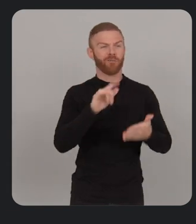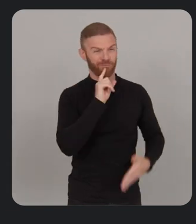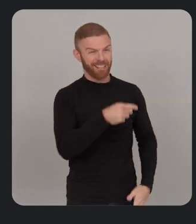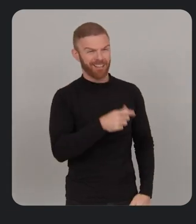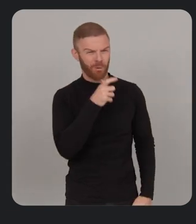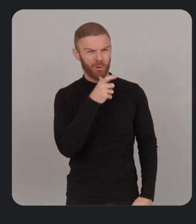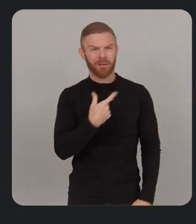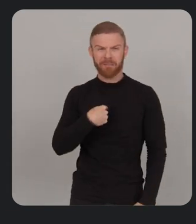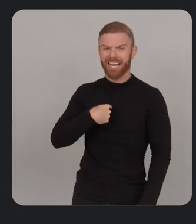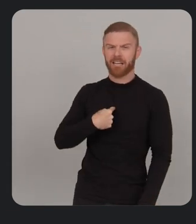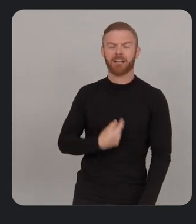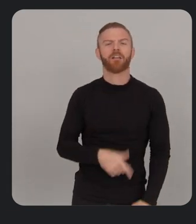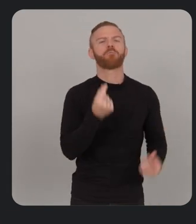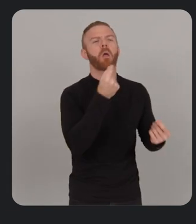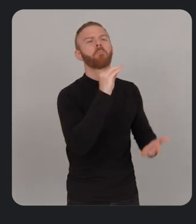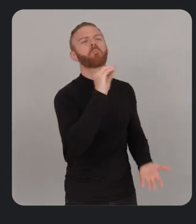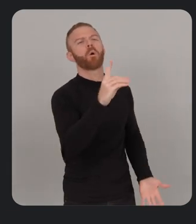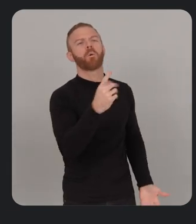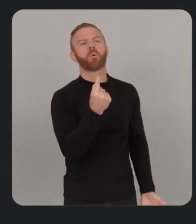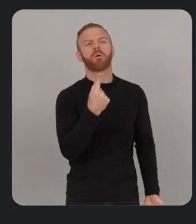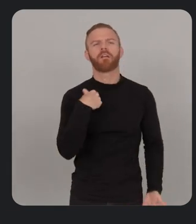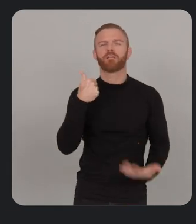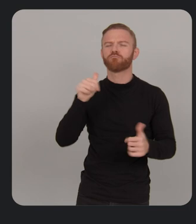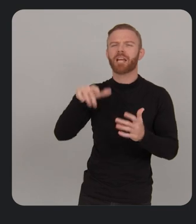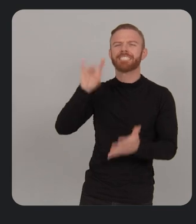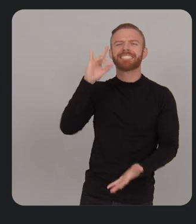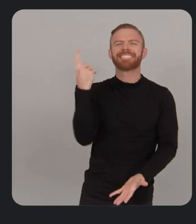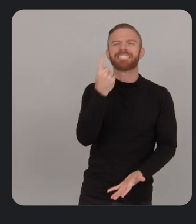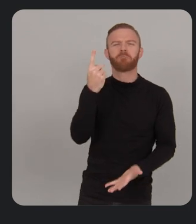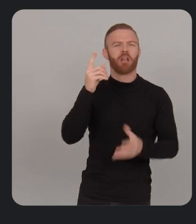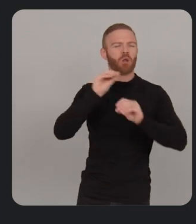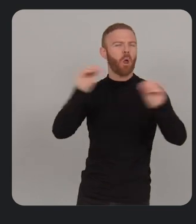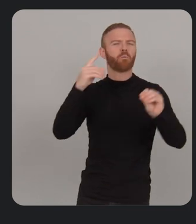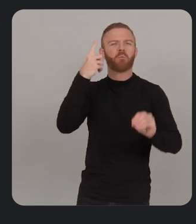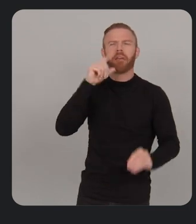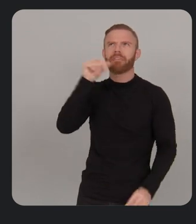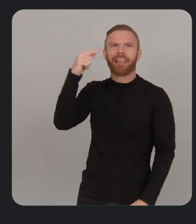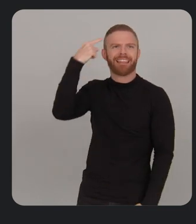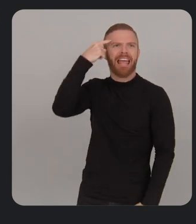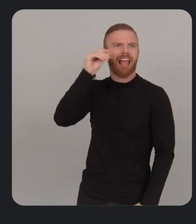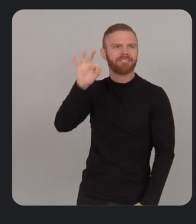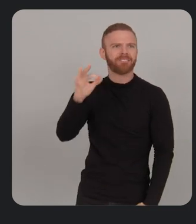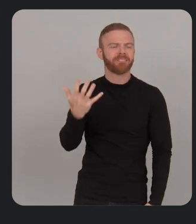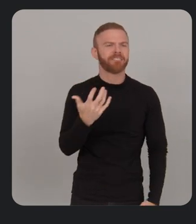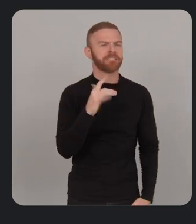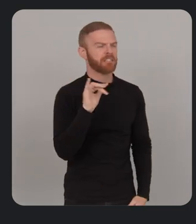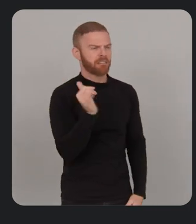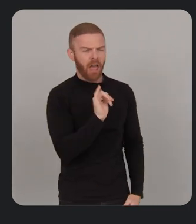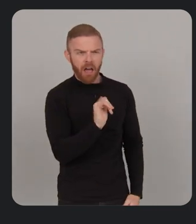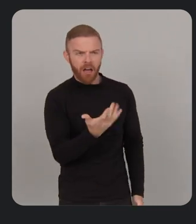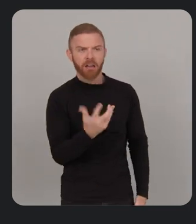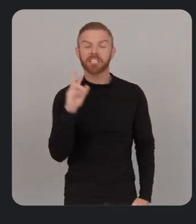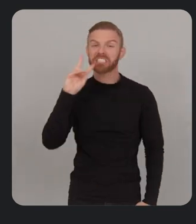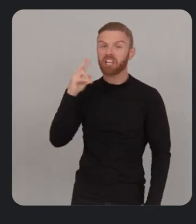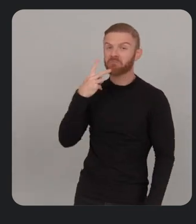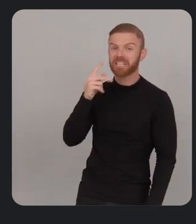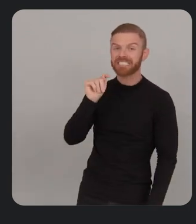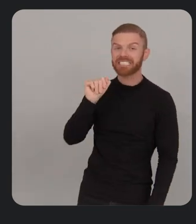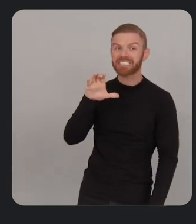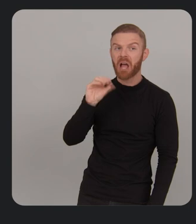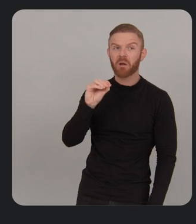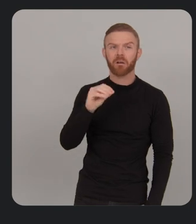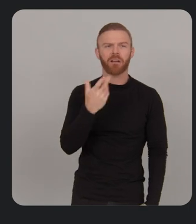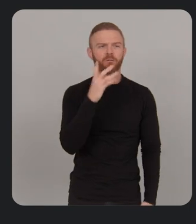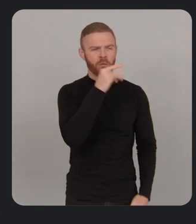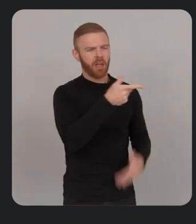Me. What are you in the mood for? How about you try finding something that no one in their right mind would ever look for? Vegetarian tacos. Here, why don't you do it?